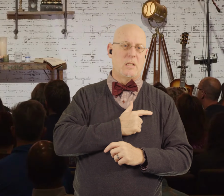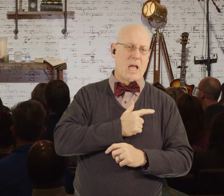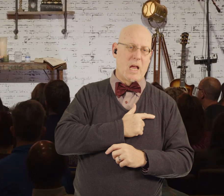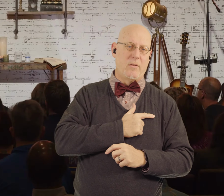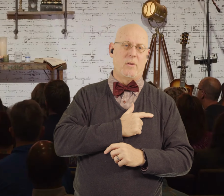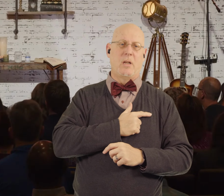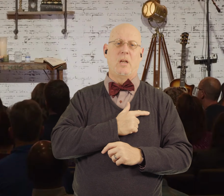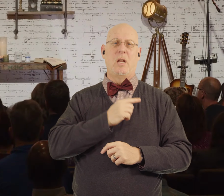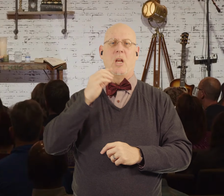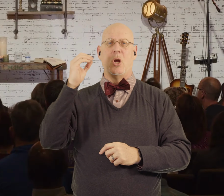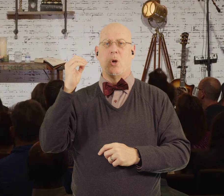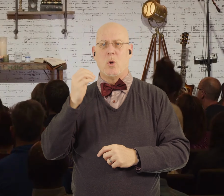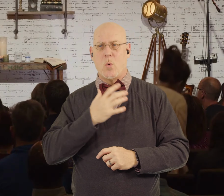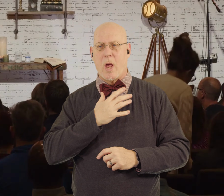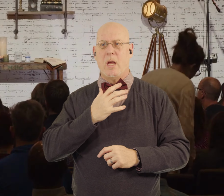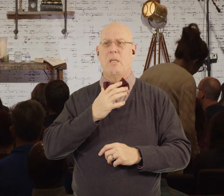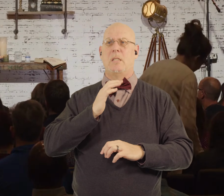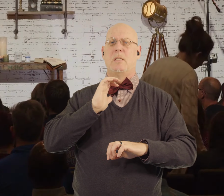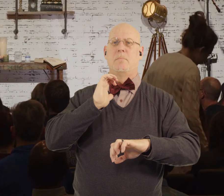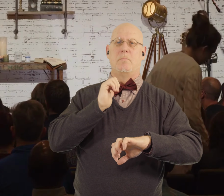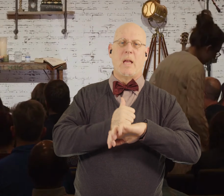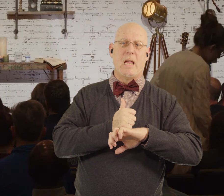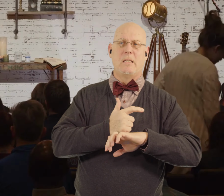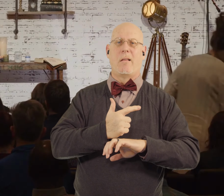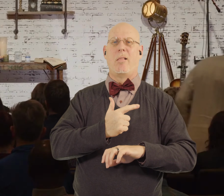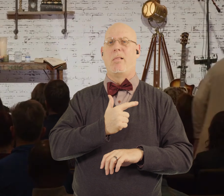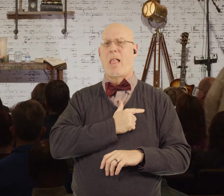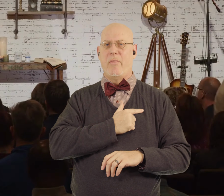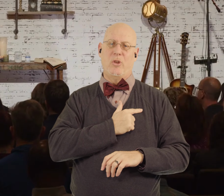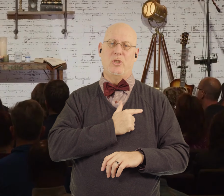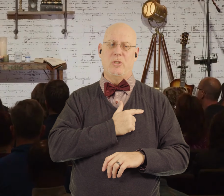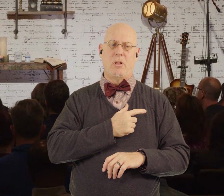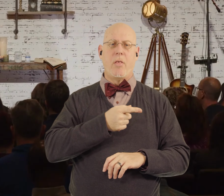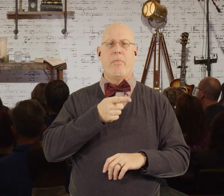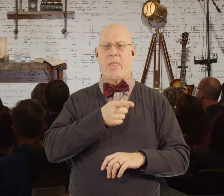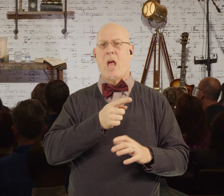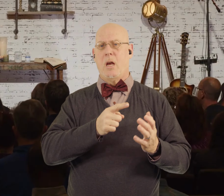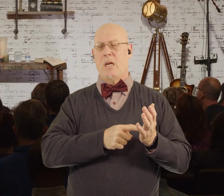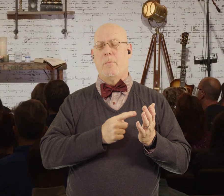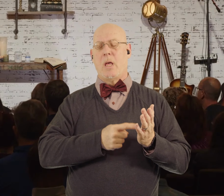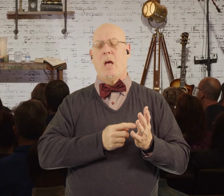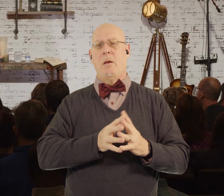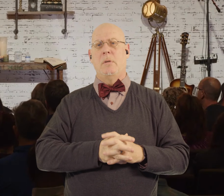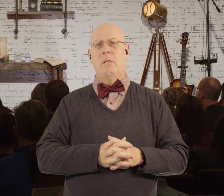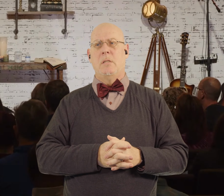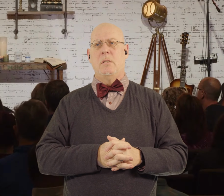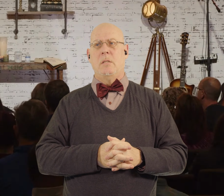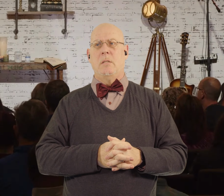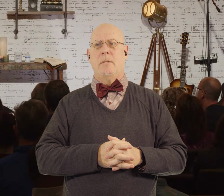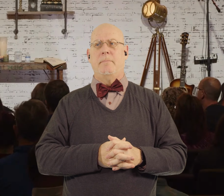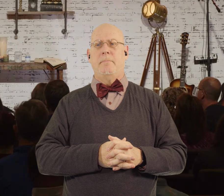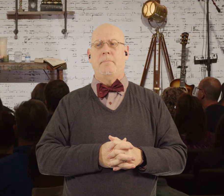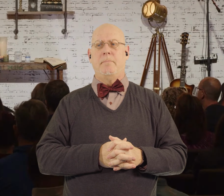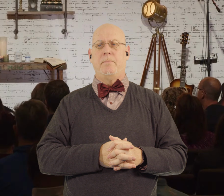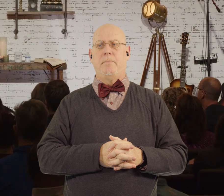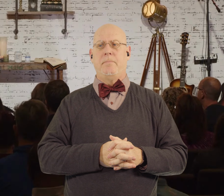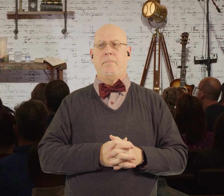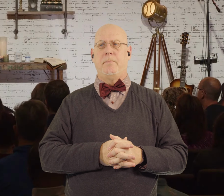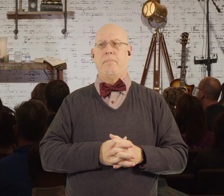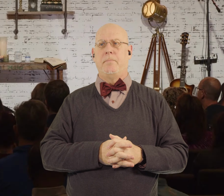slothfulness, a grace-based lethargy is there at times.